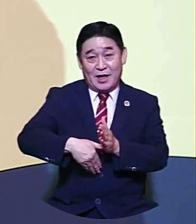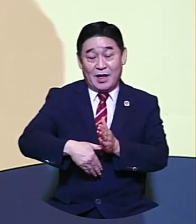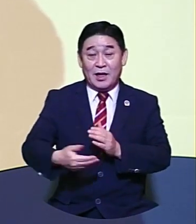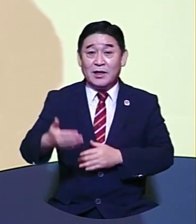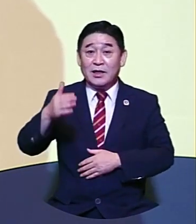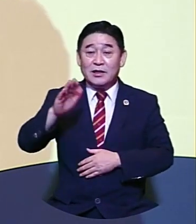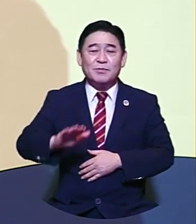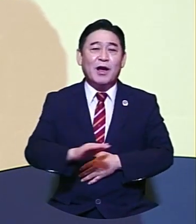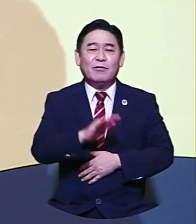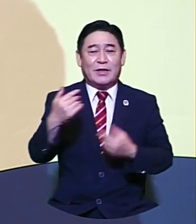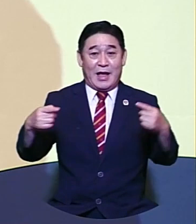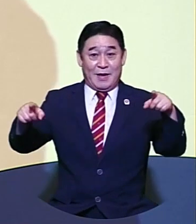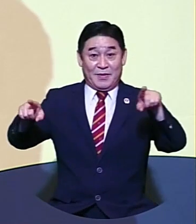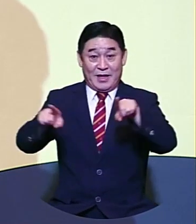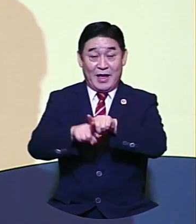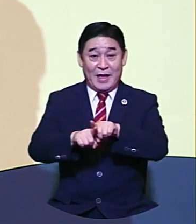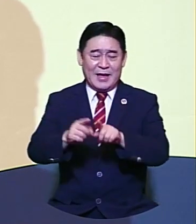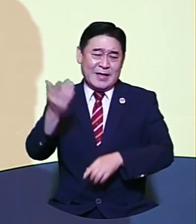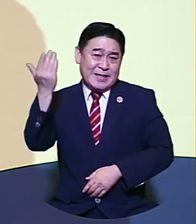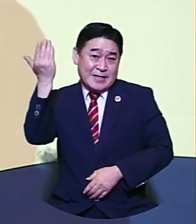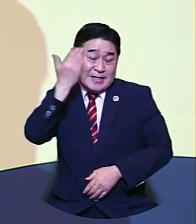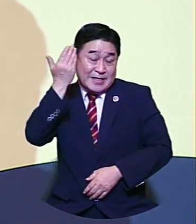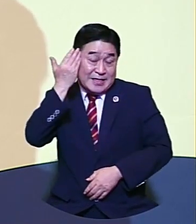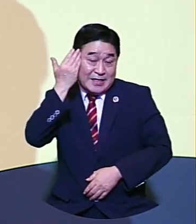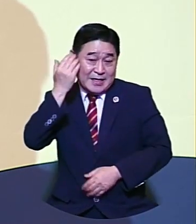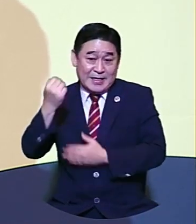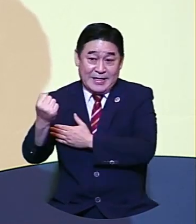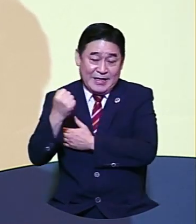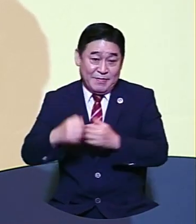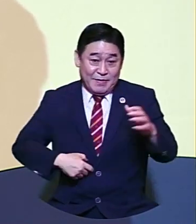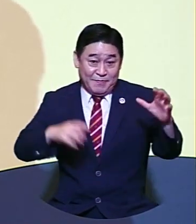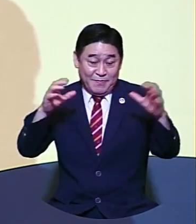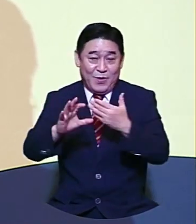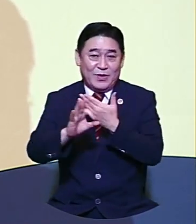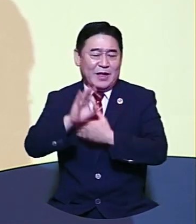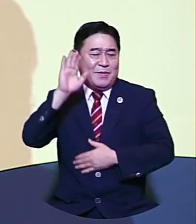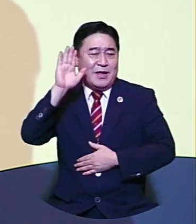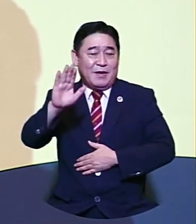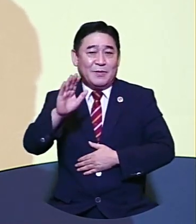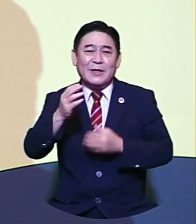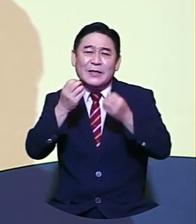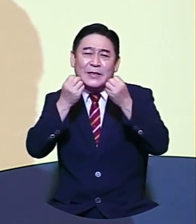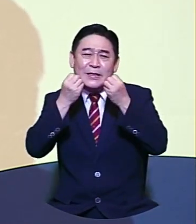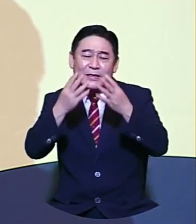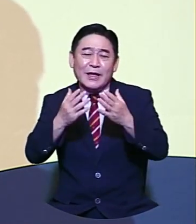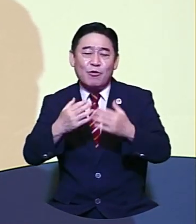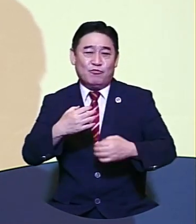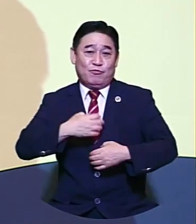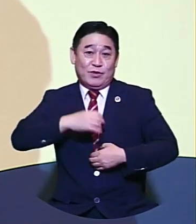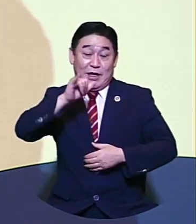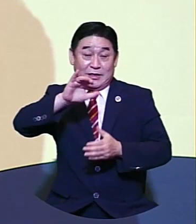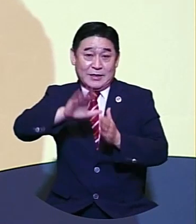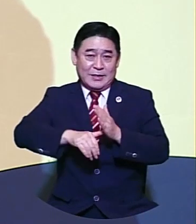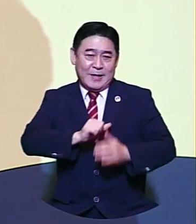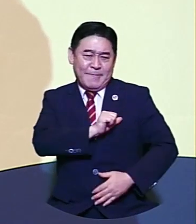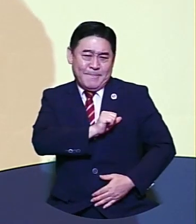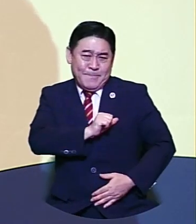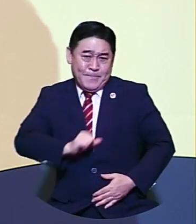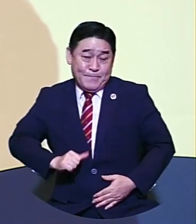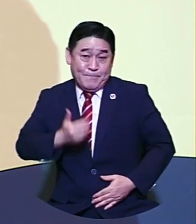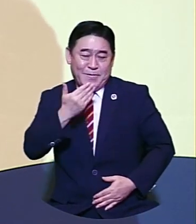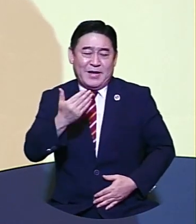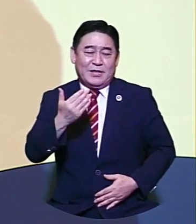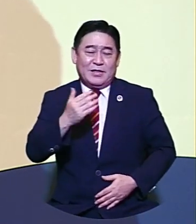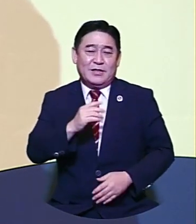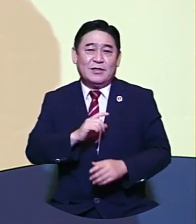indeed. However, if we can pool our wisdom and efforts together, I'm sure that we'll be able to